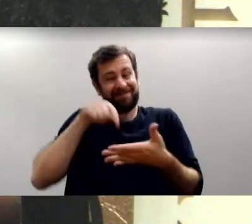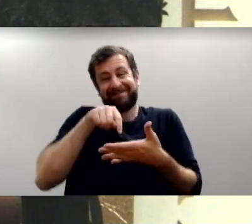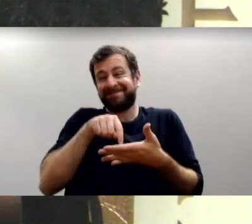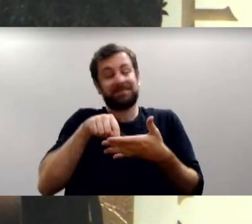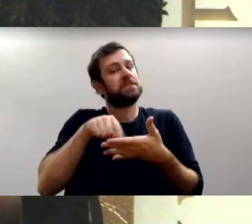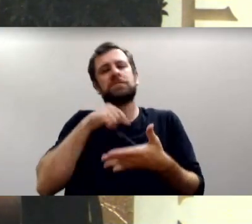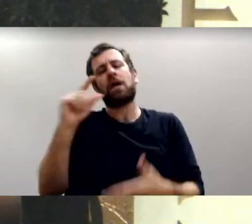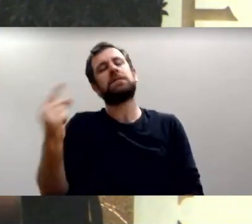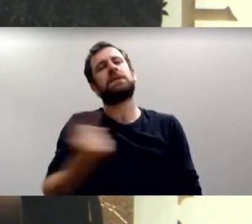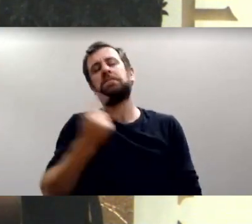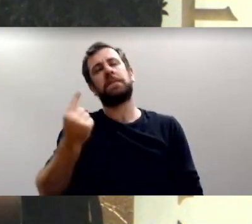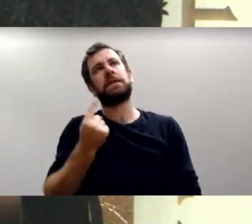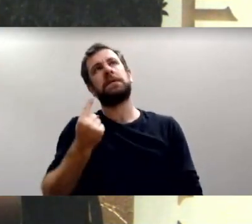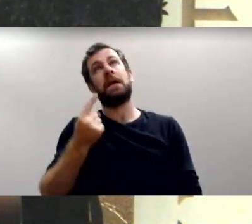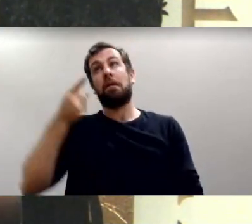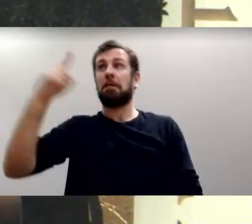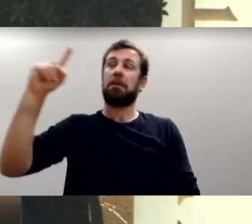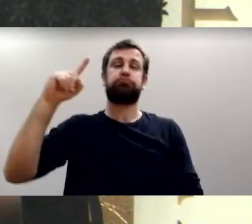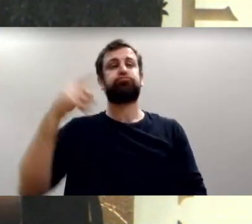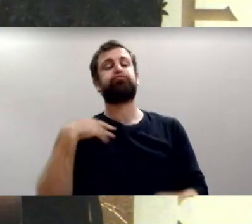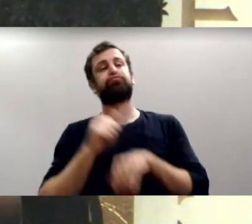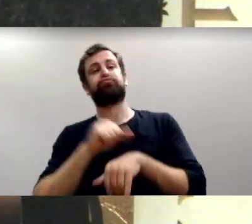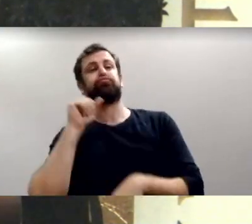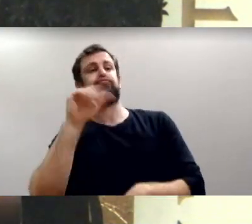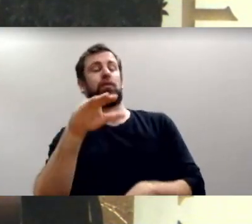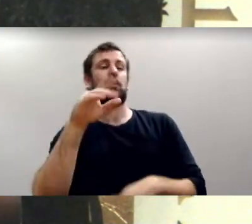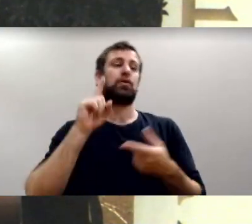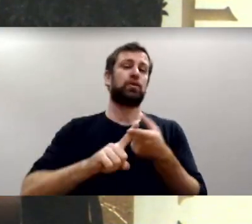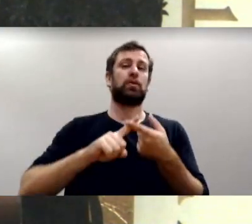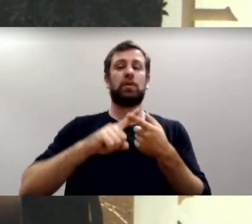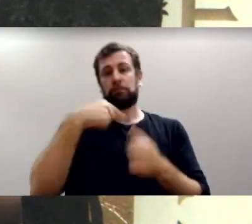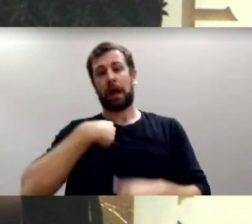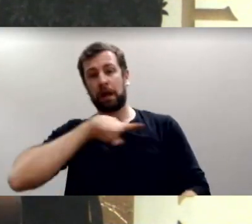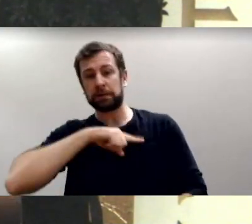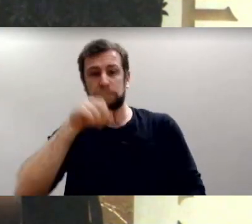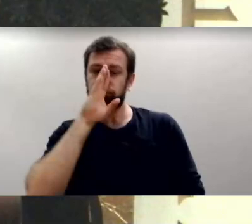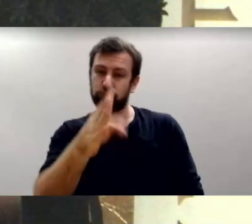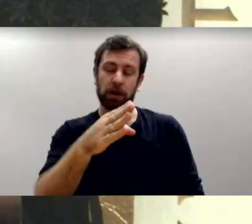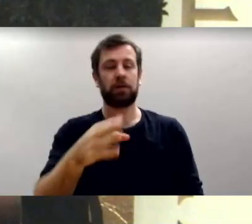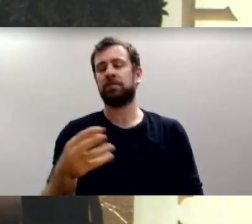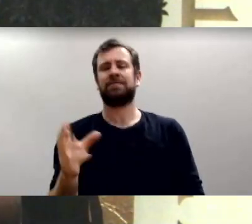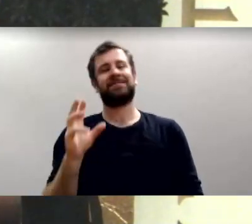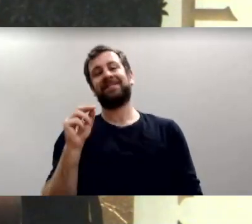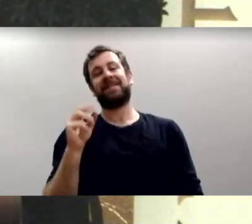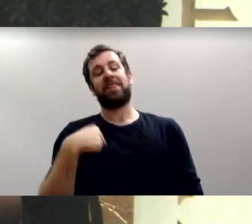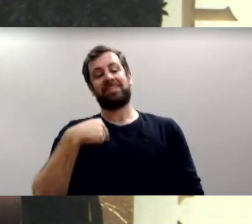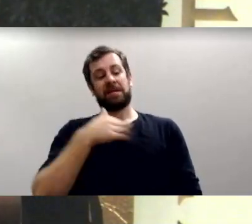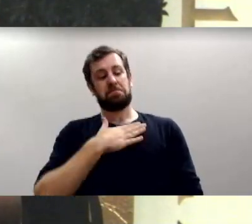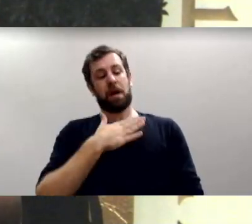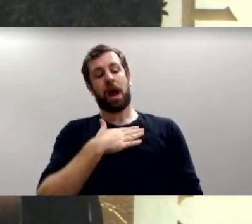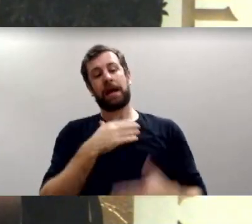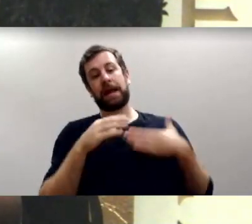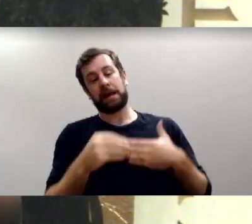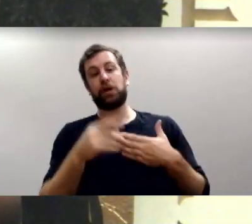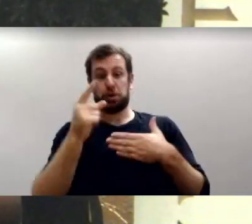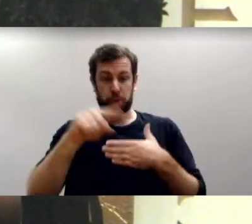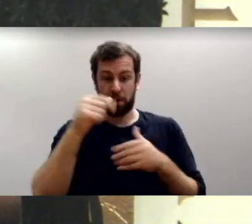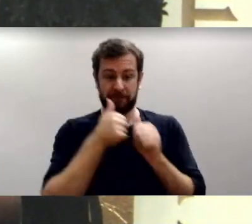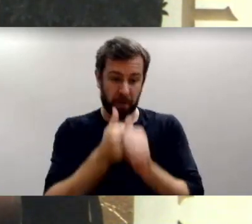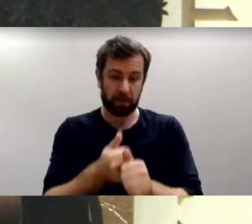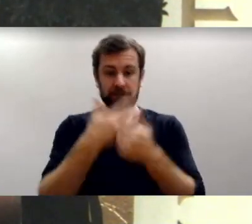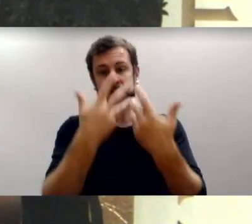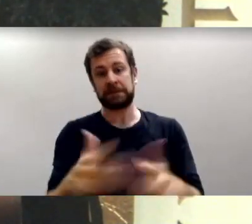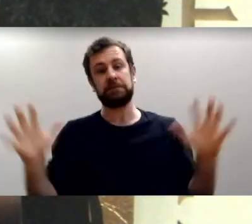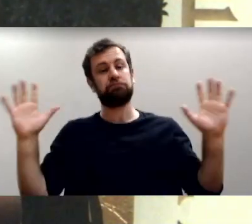you know, Allah subhanahu wa ta'ala sent it to us directly that, see, this is my guidance, you follow it, and that's